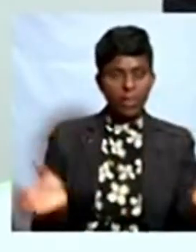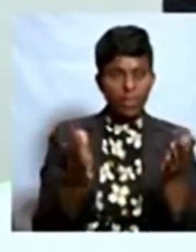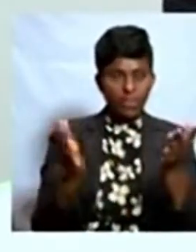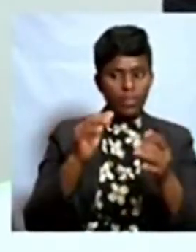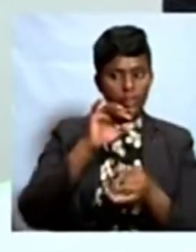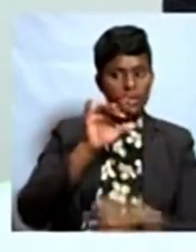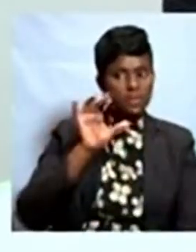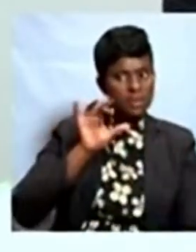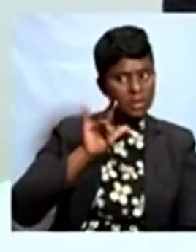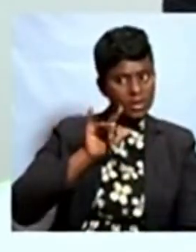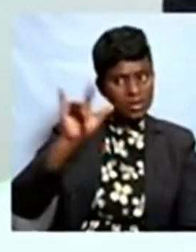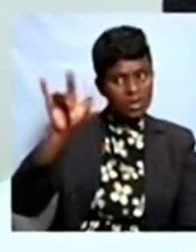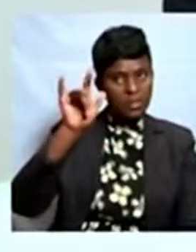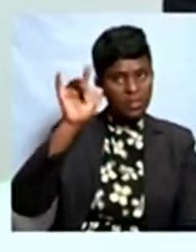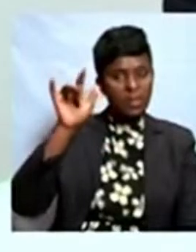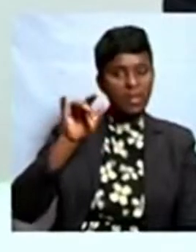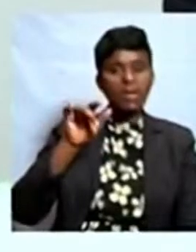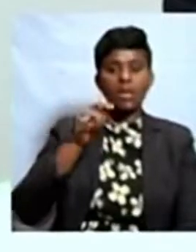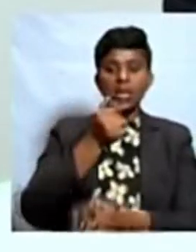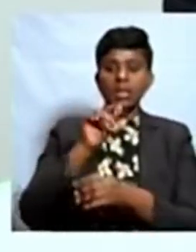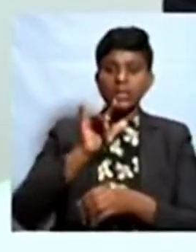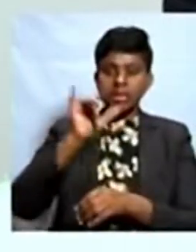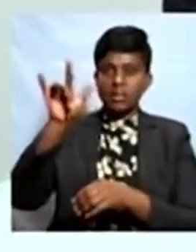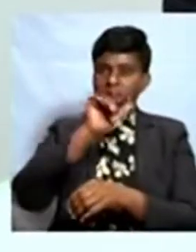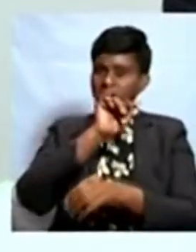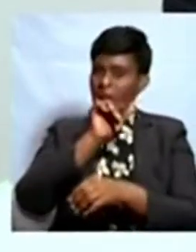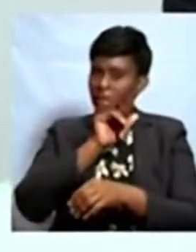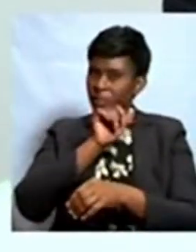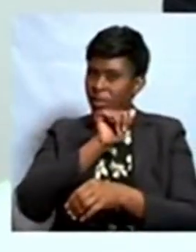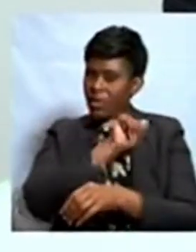aviation safety. 2.